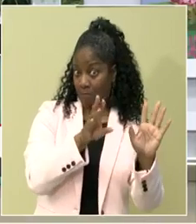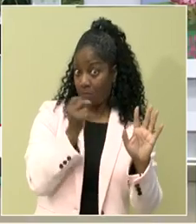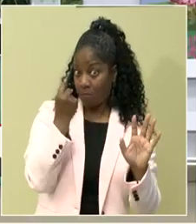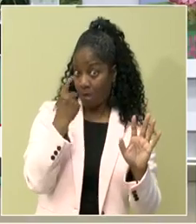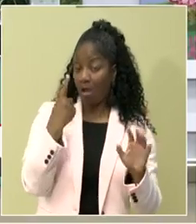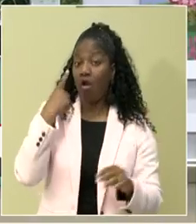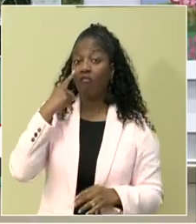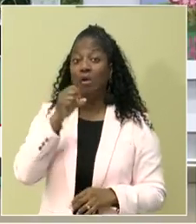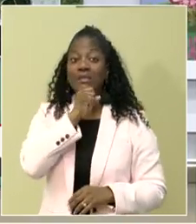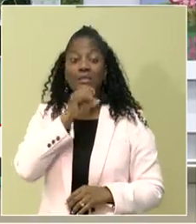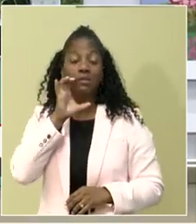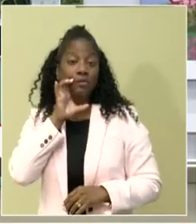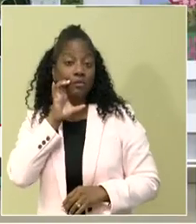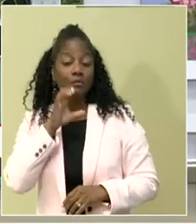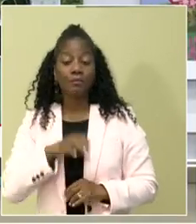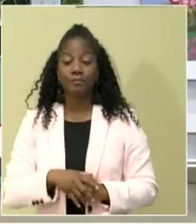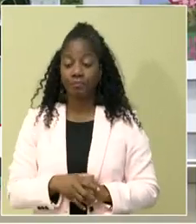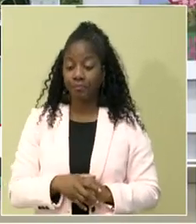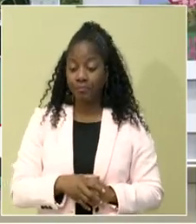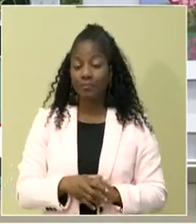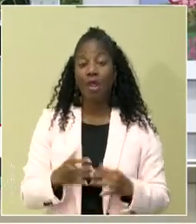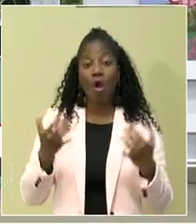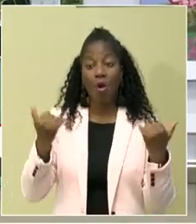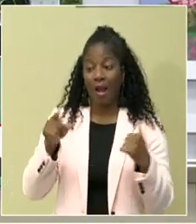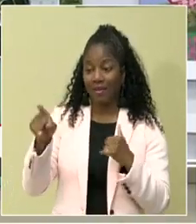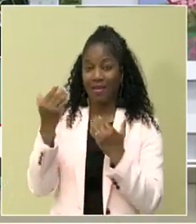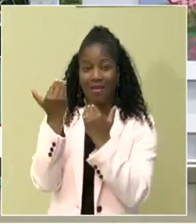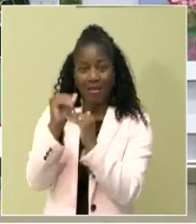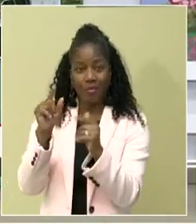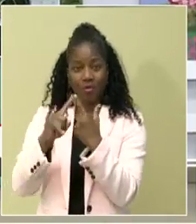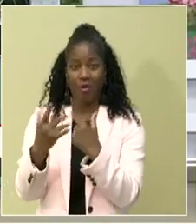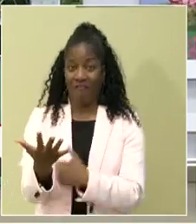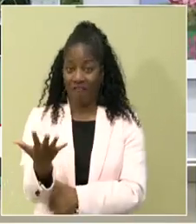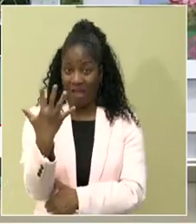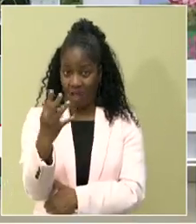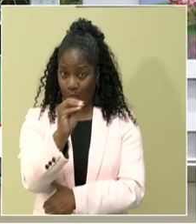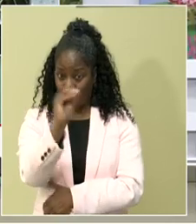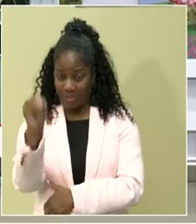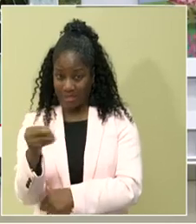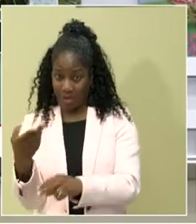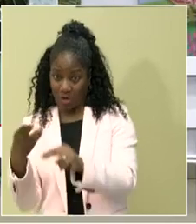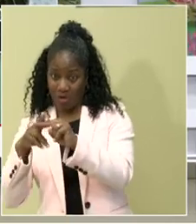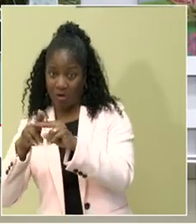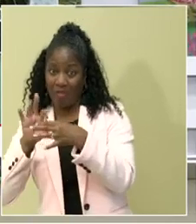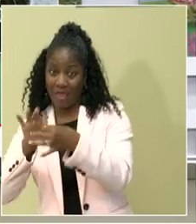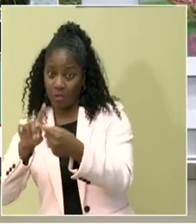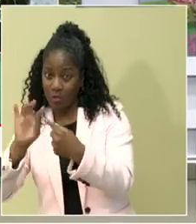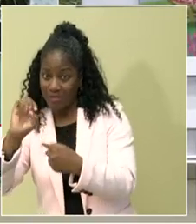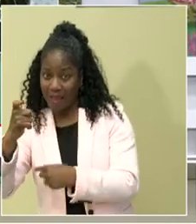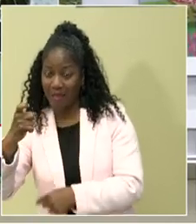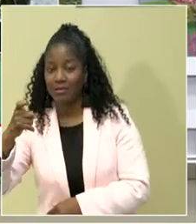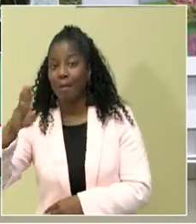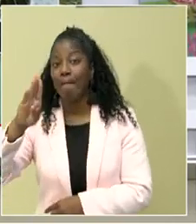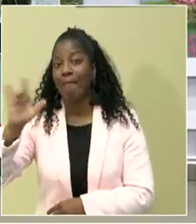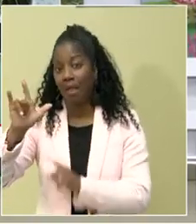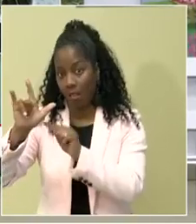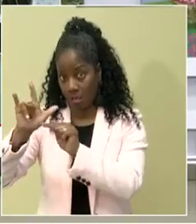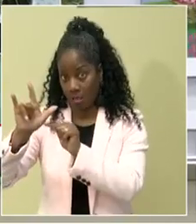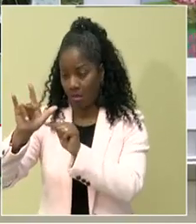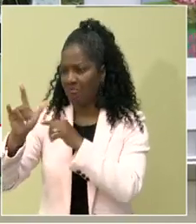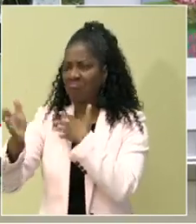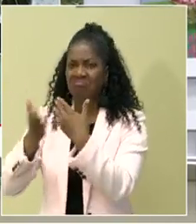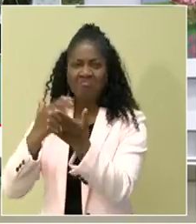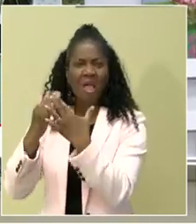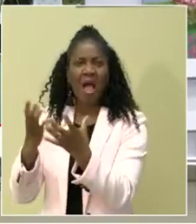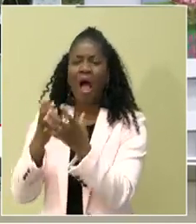For seniors, they're right now, they're limited to a 5% increase in their tax bill regardless of